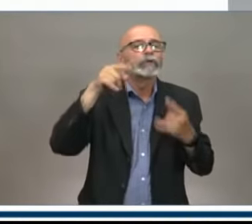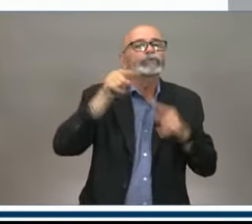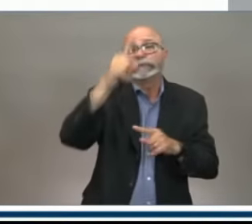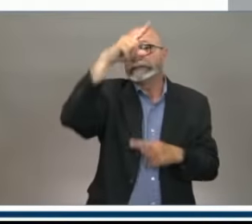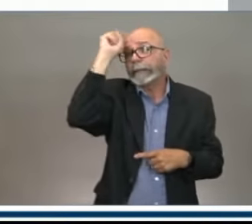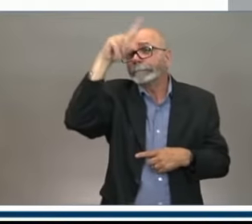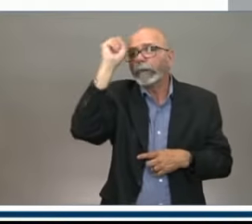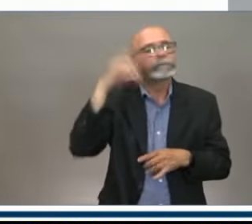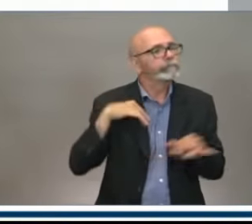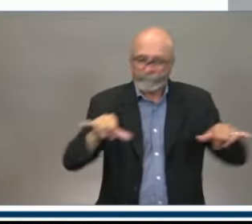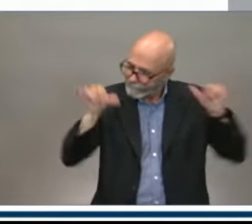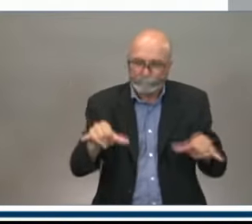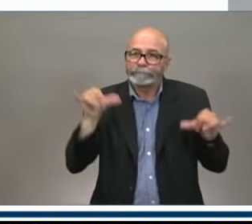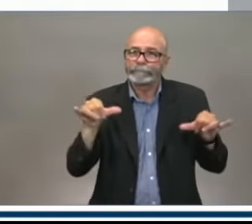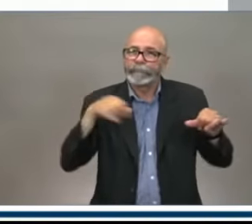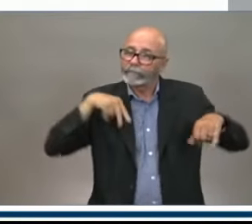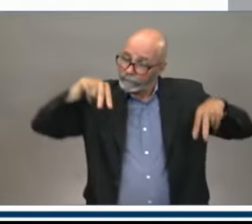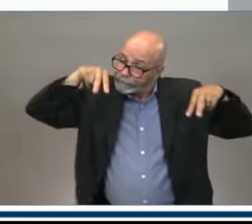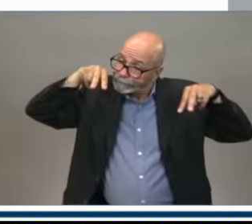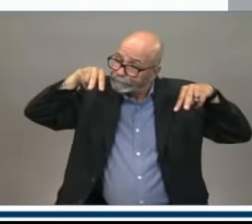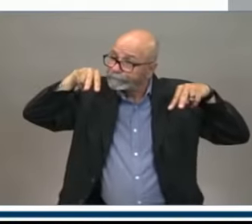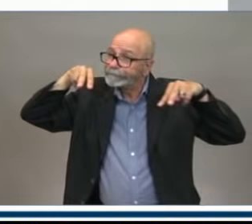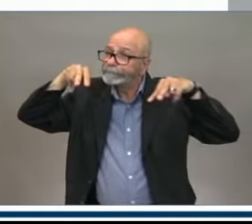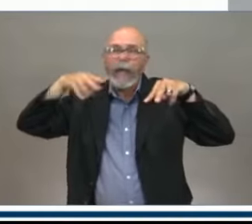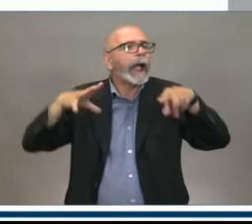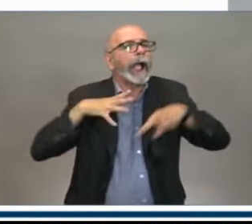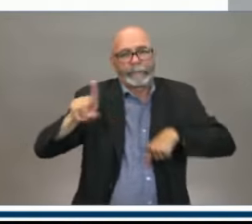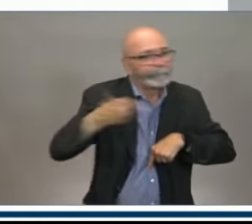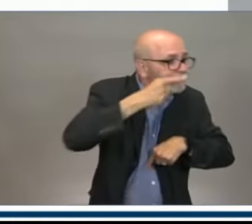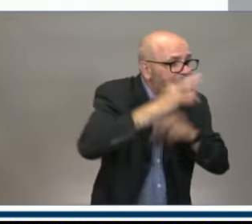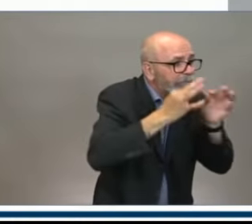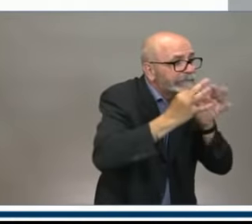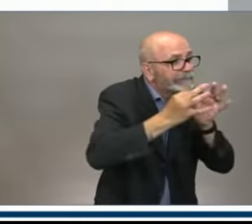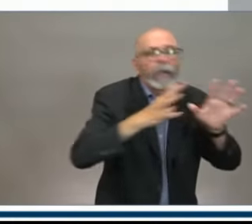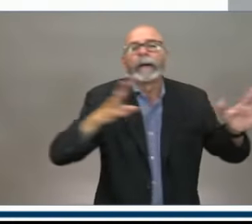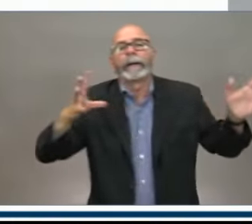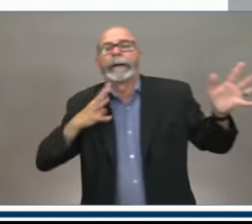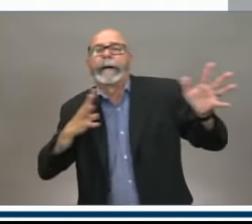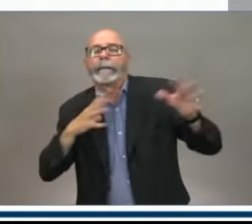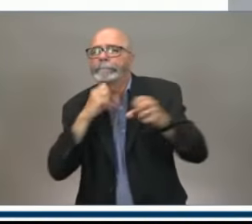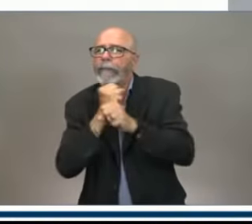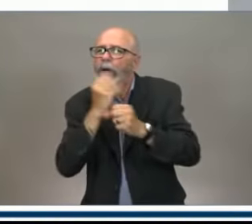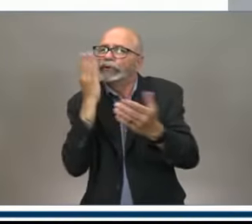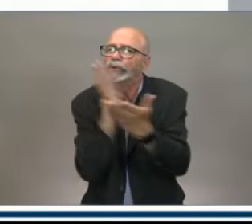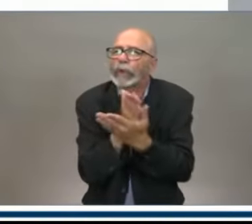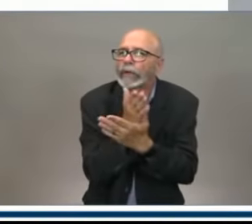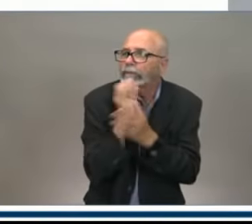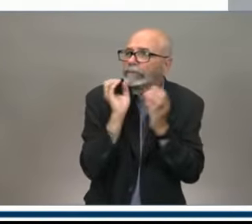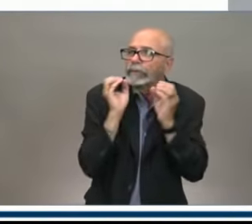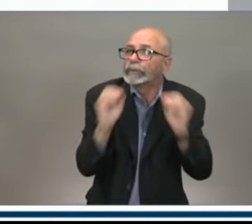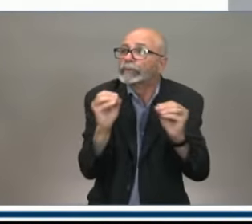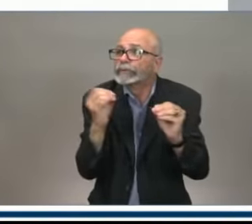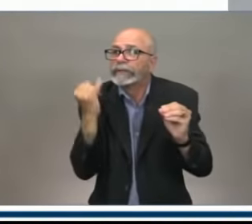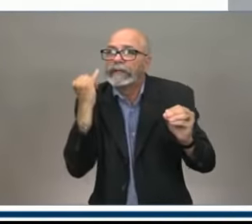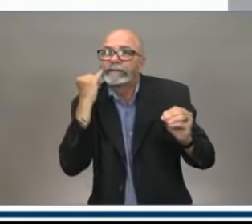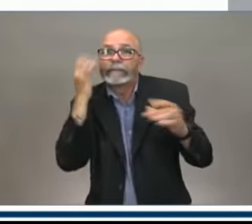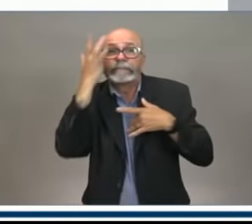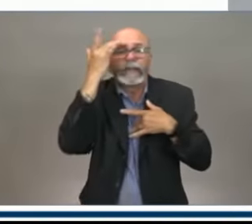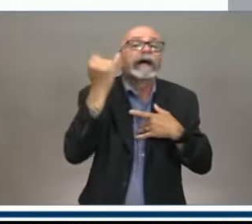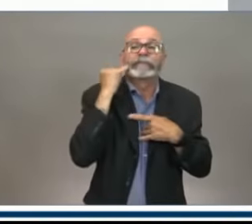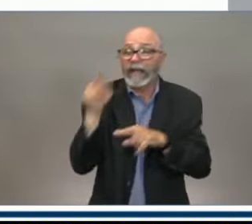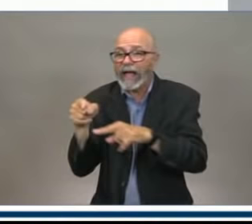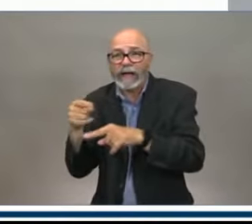capacity around testing Nova Scotians, having a low threshold for testing, making sure they have easy access to 811 to get